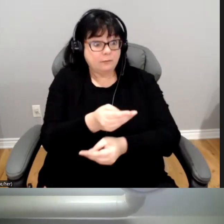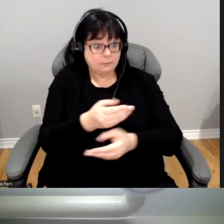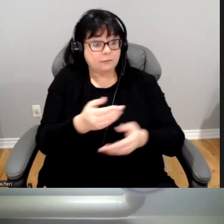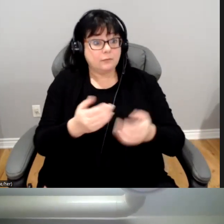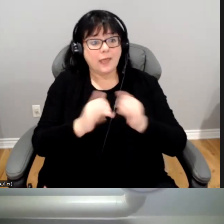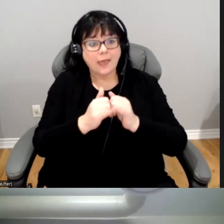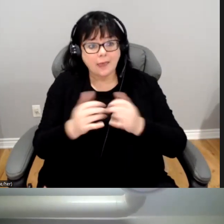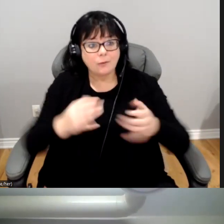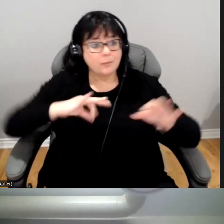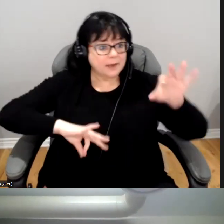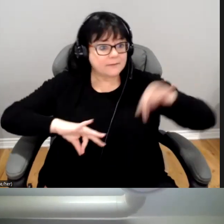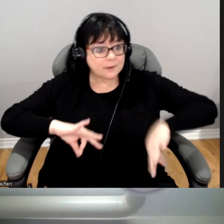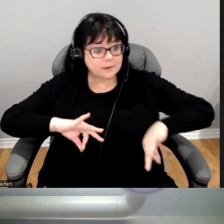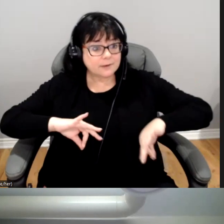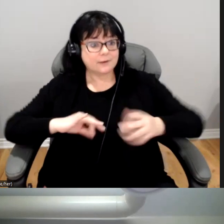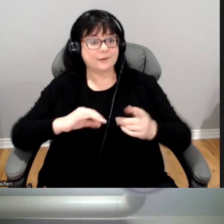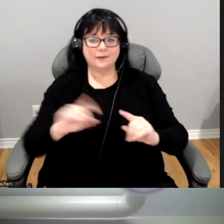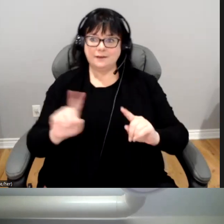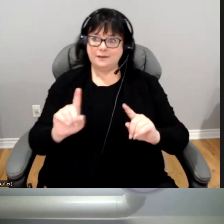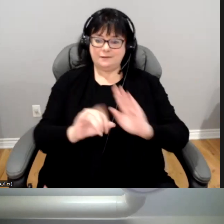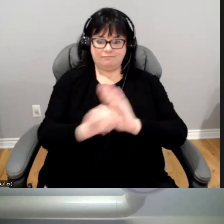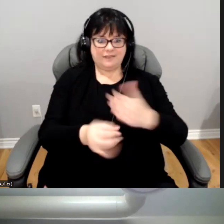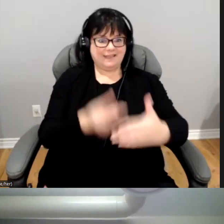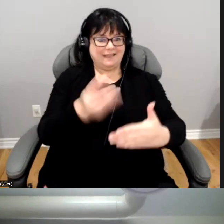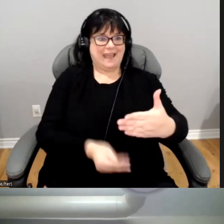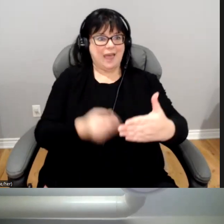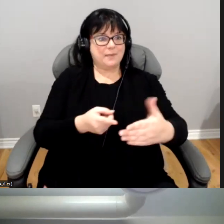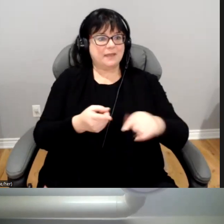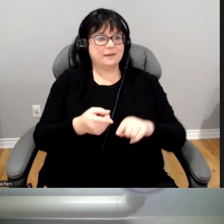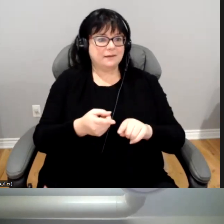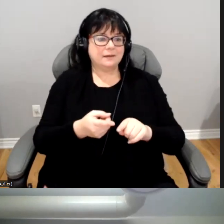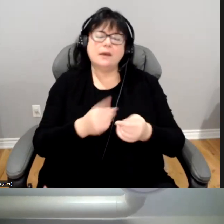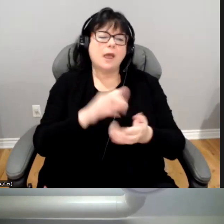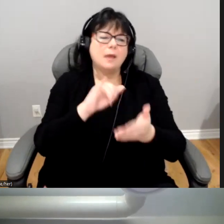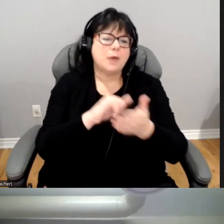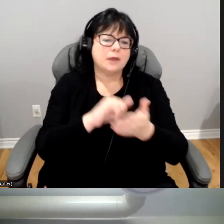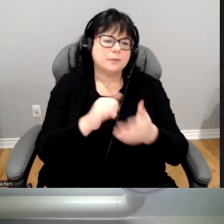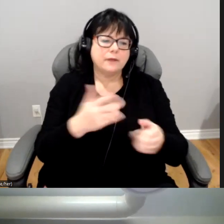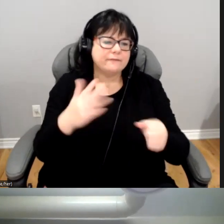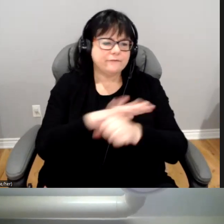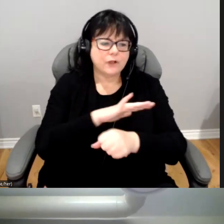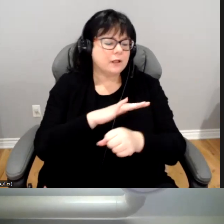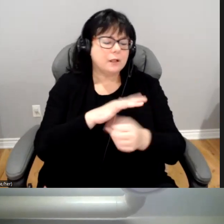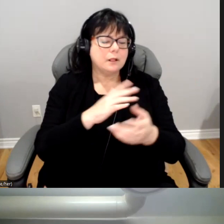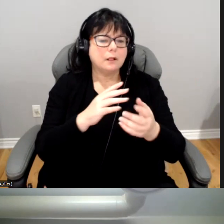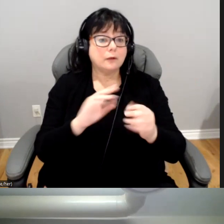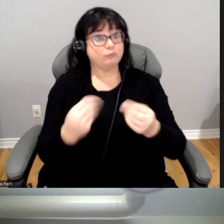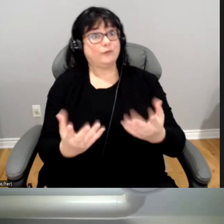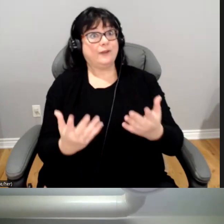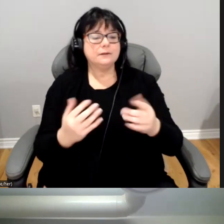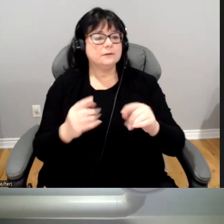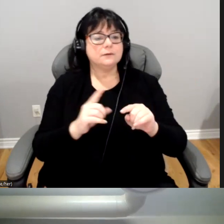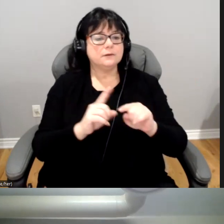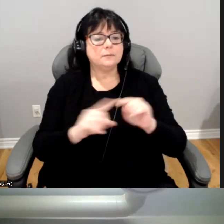programs are, and how can we maybe not get rid of them, we'll be realistic right now, but at least shrink them